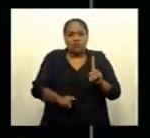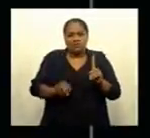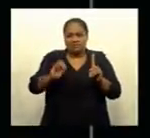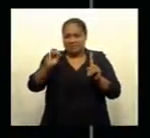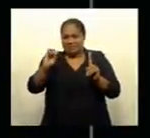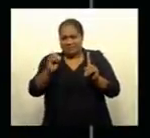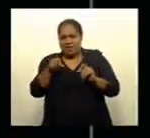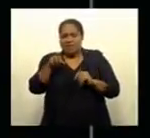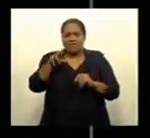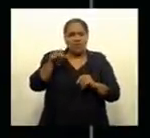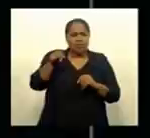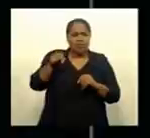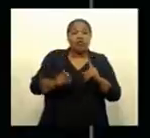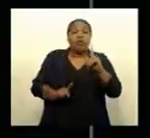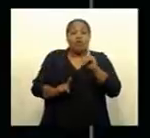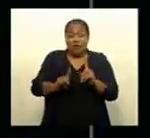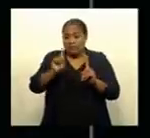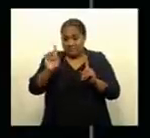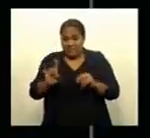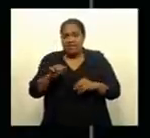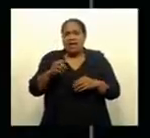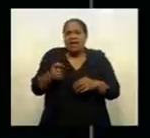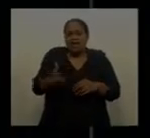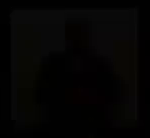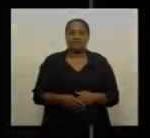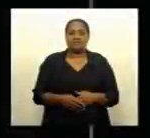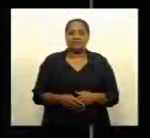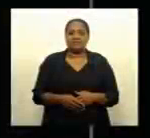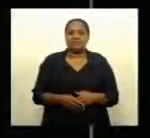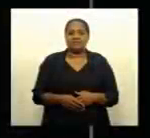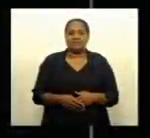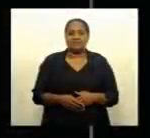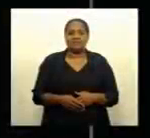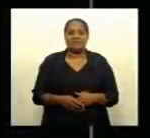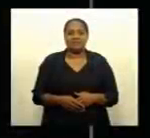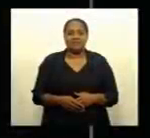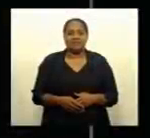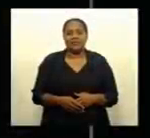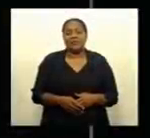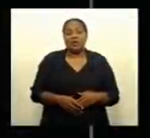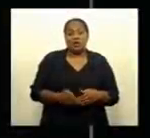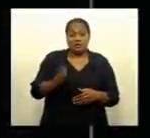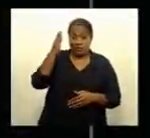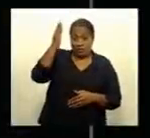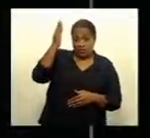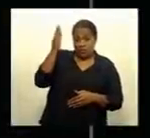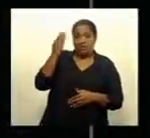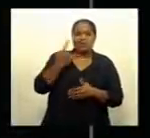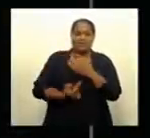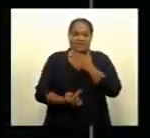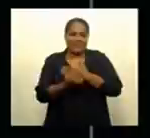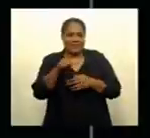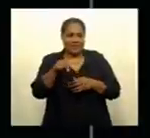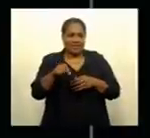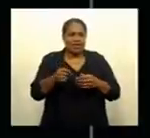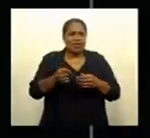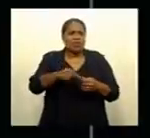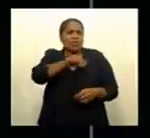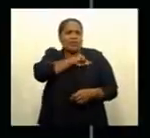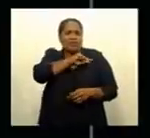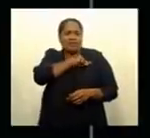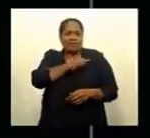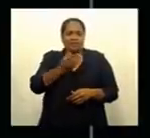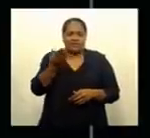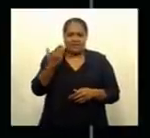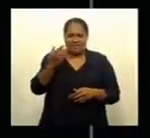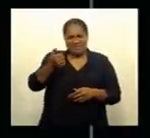Croatia at bay after they equalized to earn a point. Sweden took a huge step towards qualifying for the last